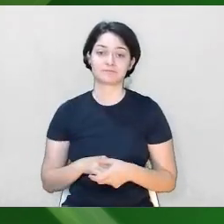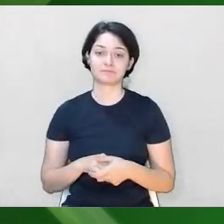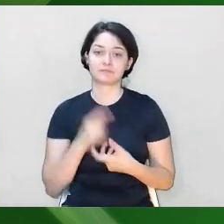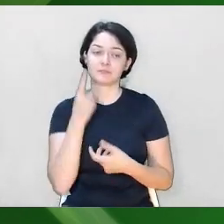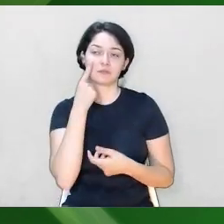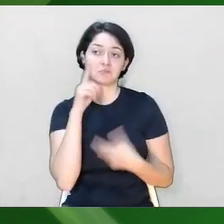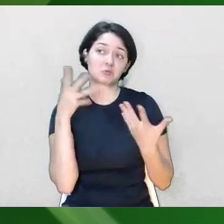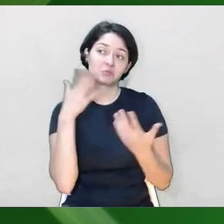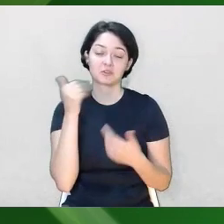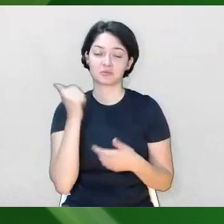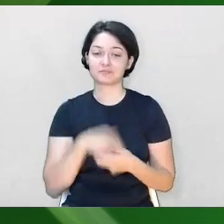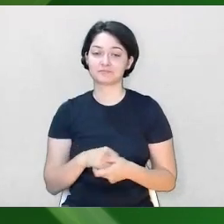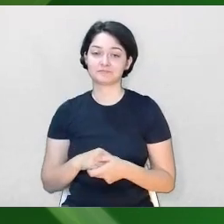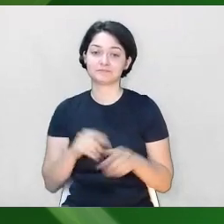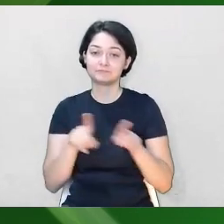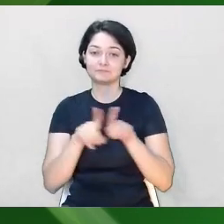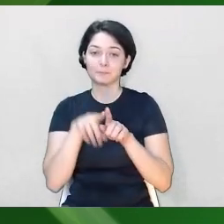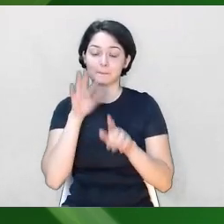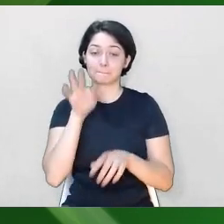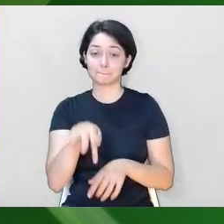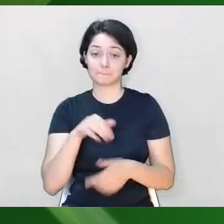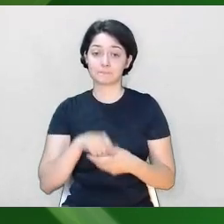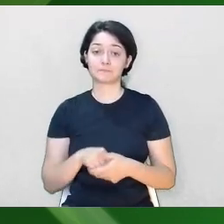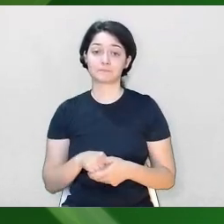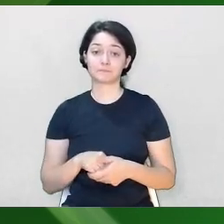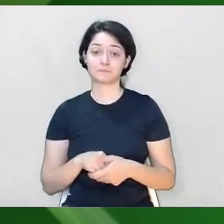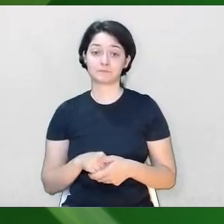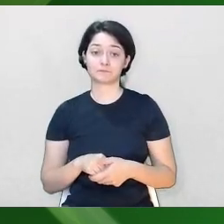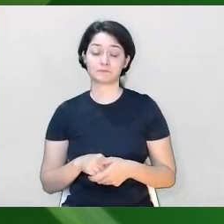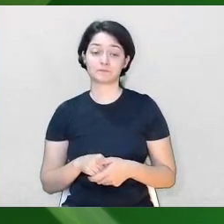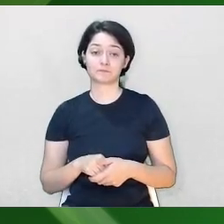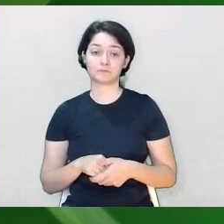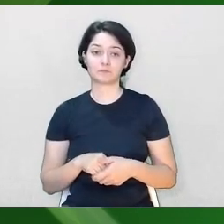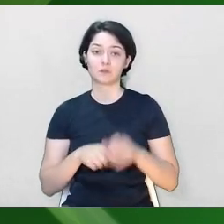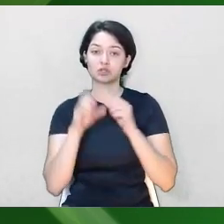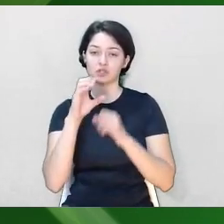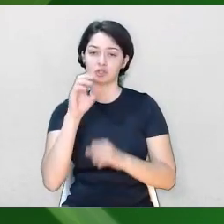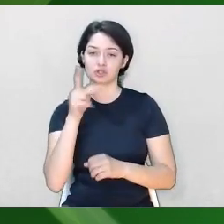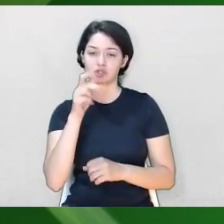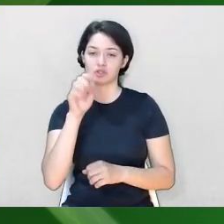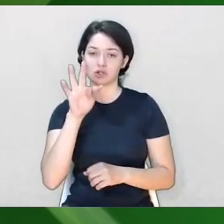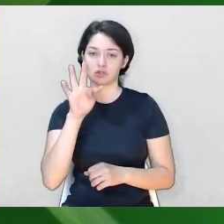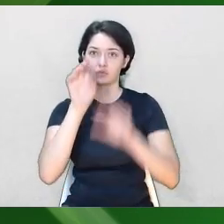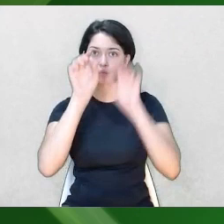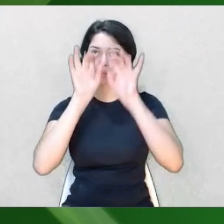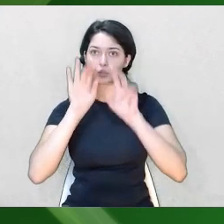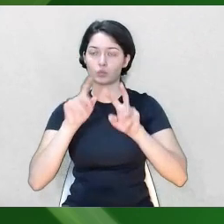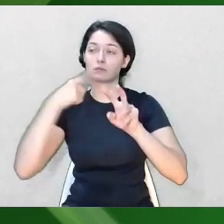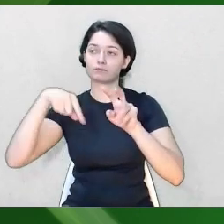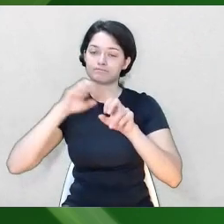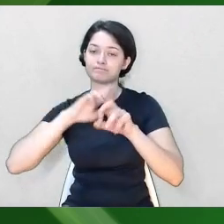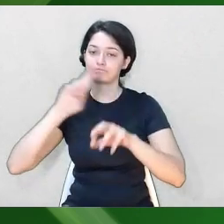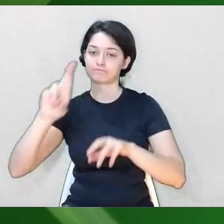see which card makes sense for him. And there's a chat overlay with dynamic recommendations. So he